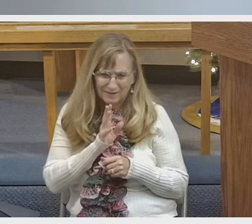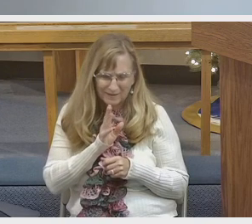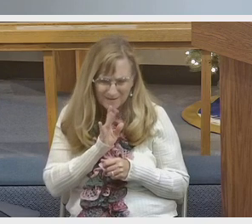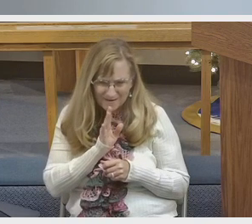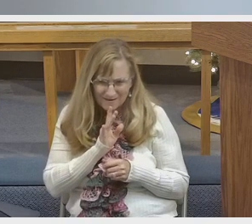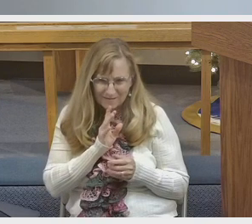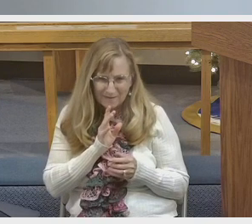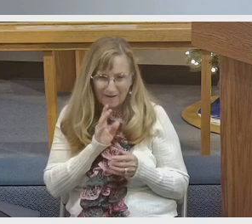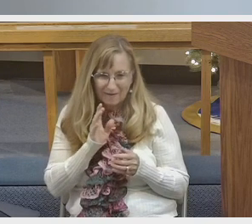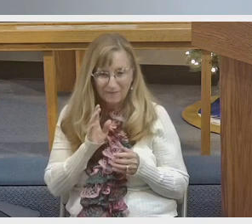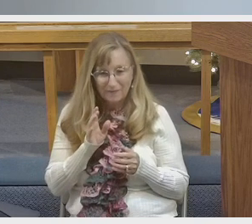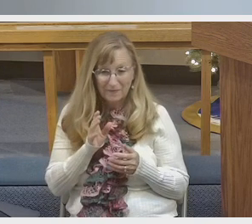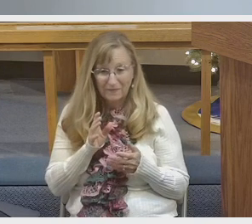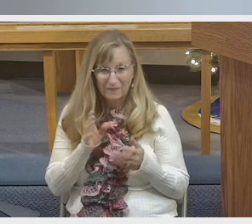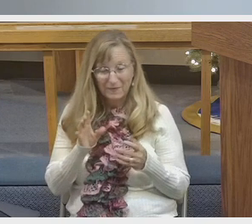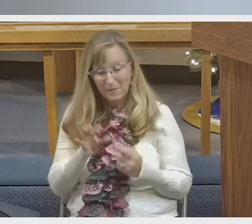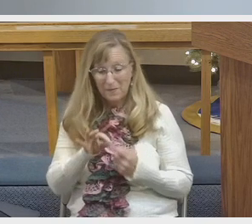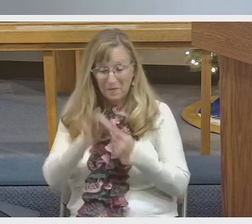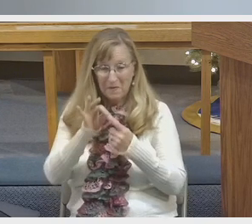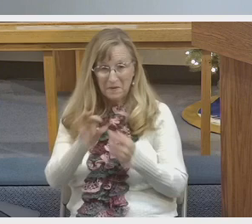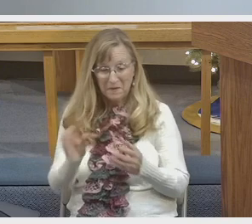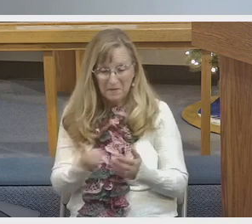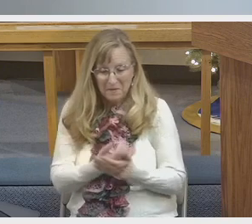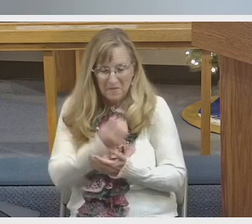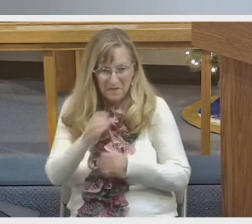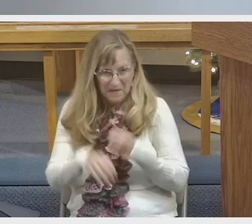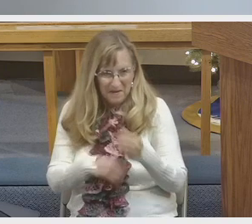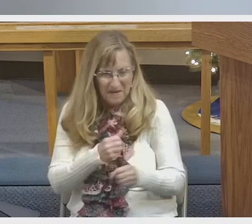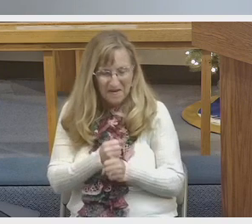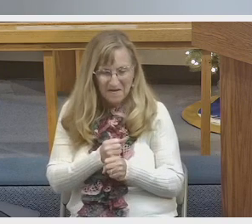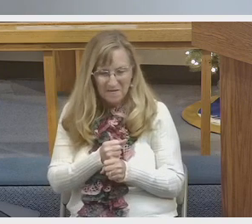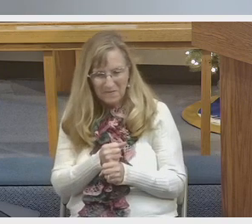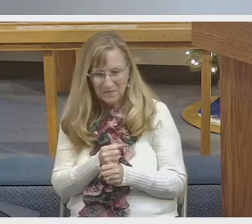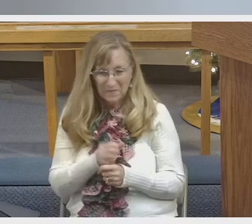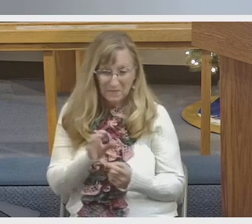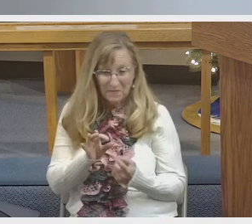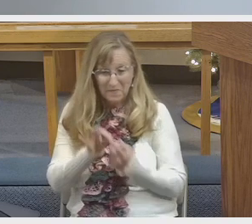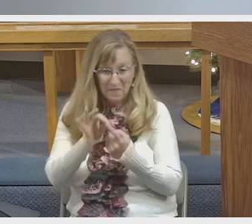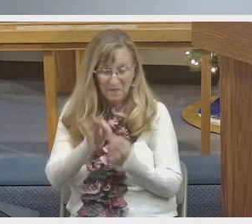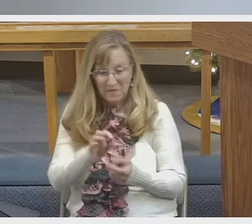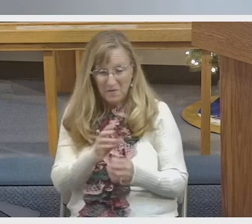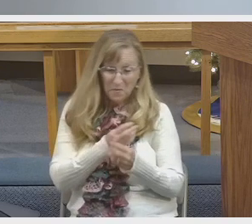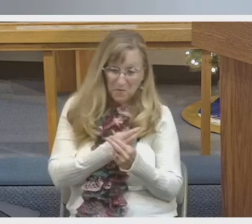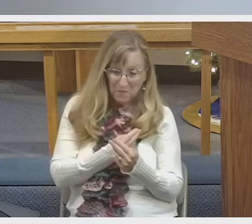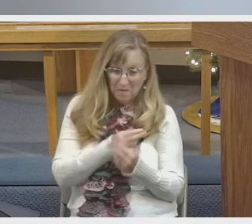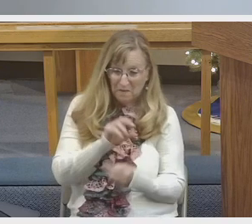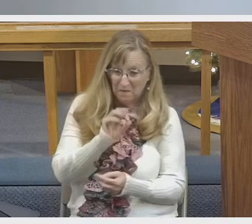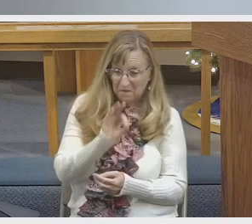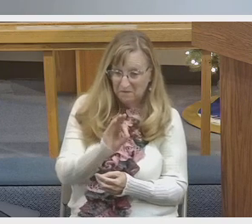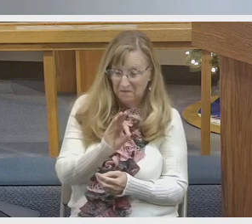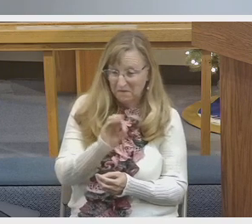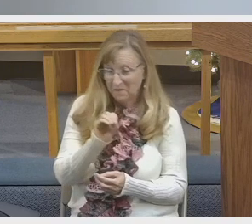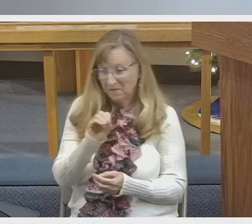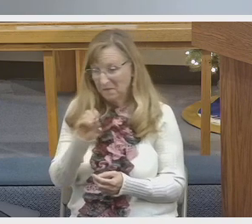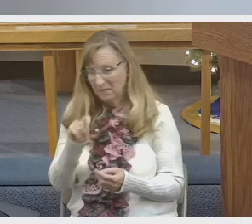lucky new year, lucky rabbit's foot, an abundance of blessings this